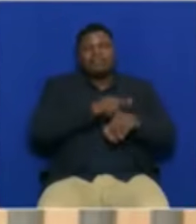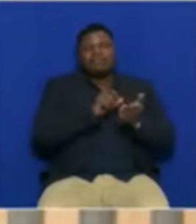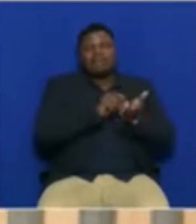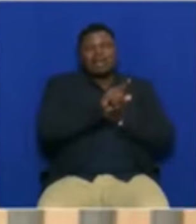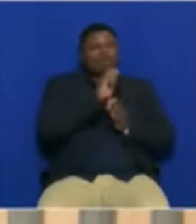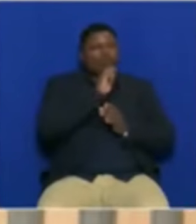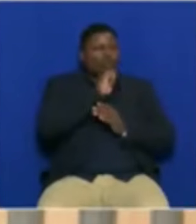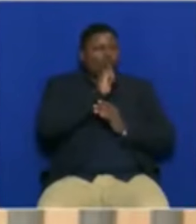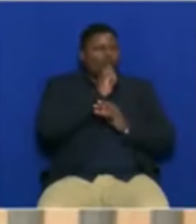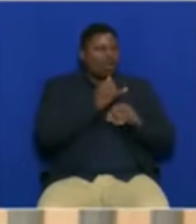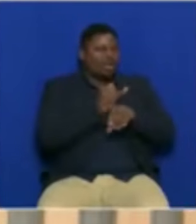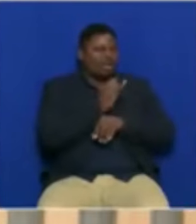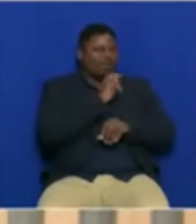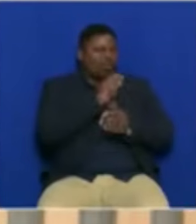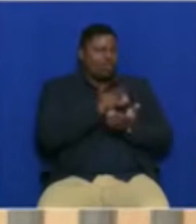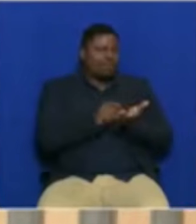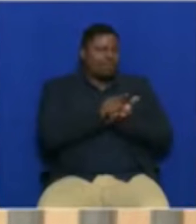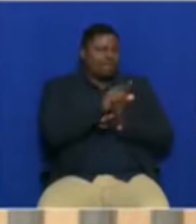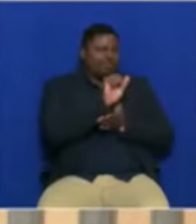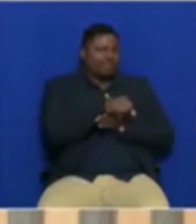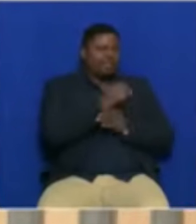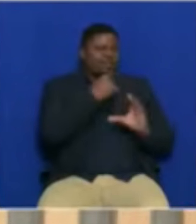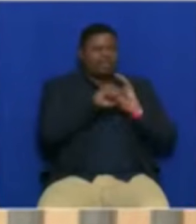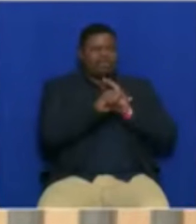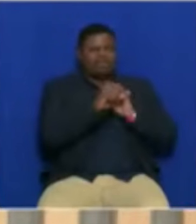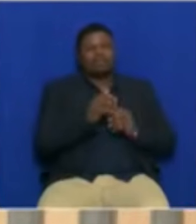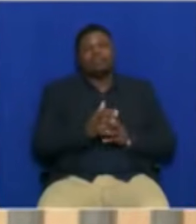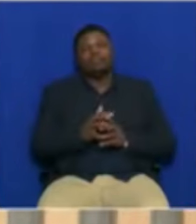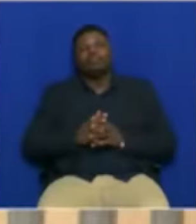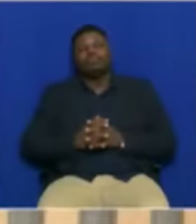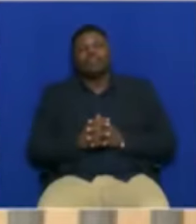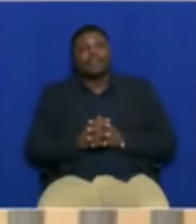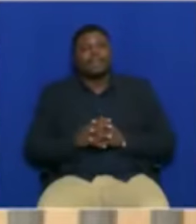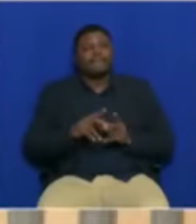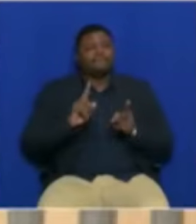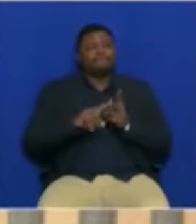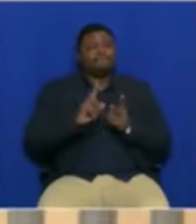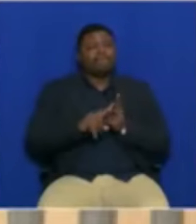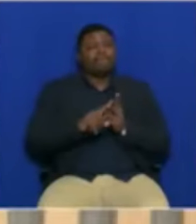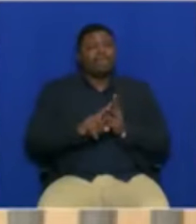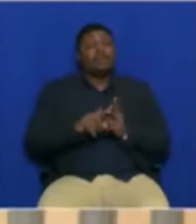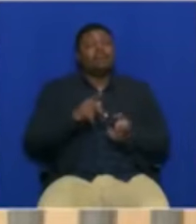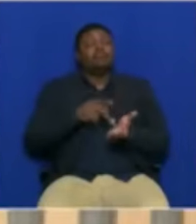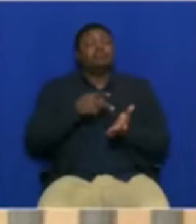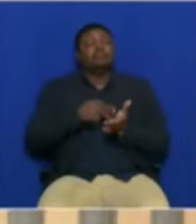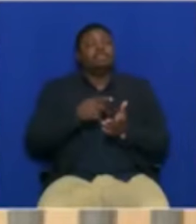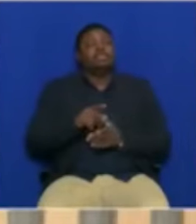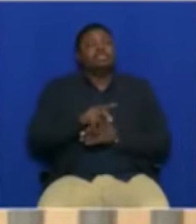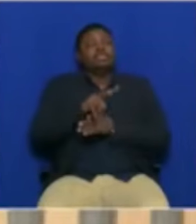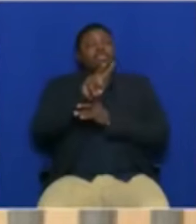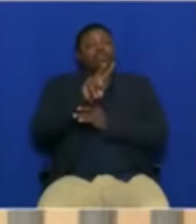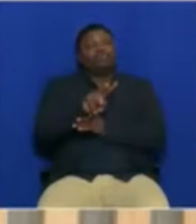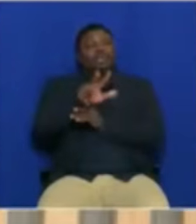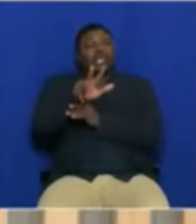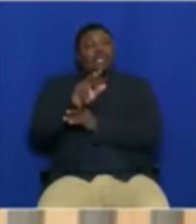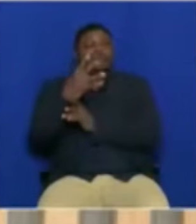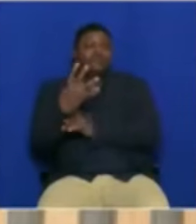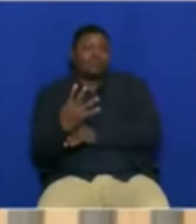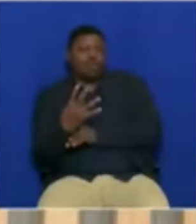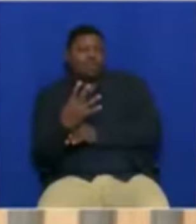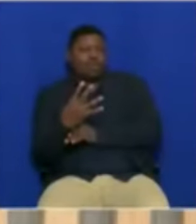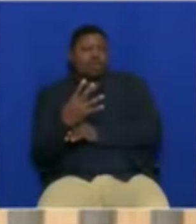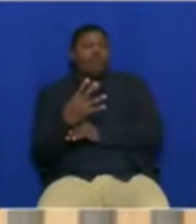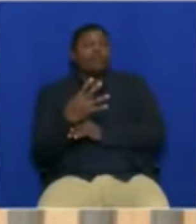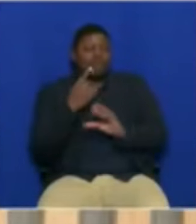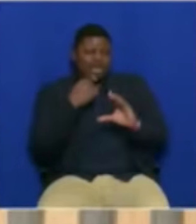you flip over to page 284, it is from Honorable Fadil Adams. Now that email